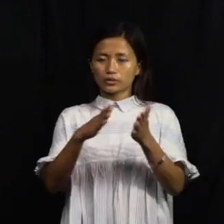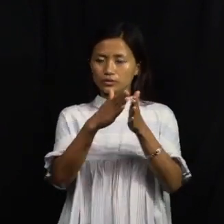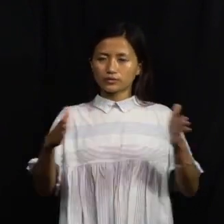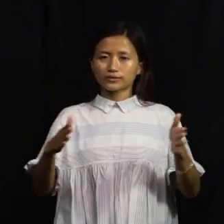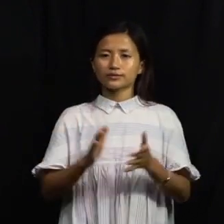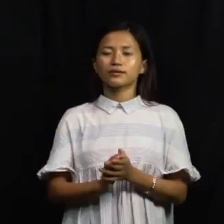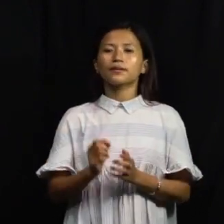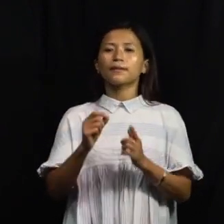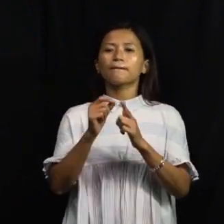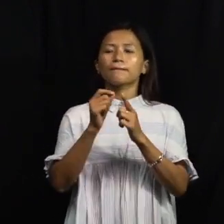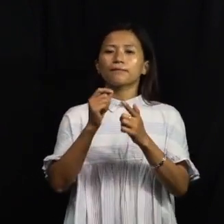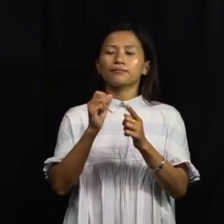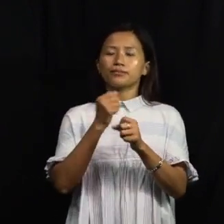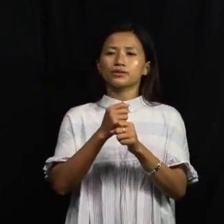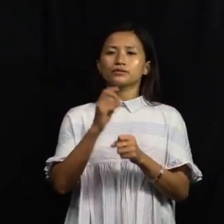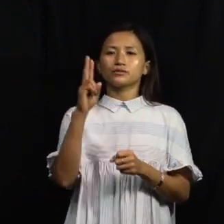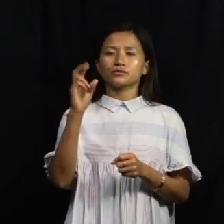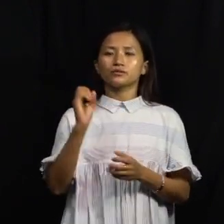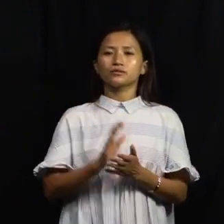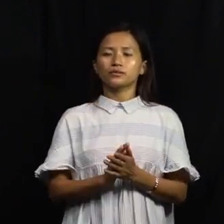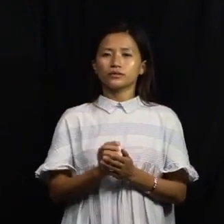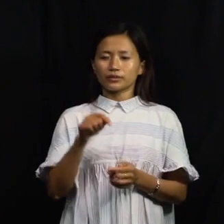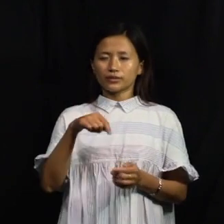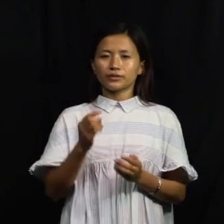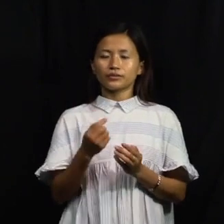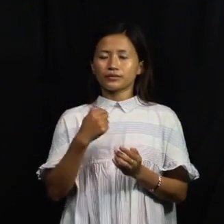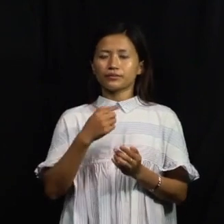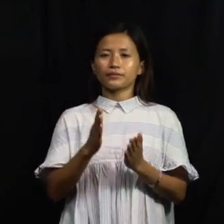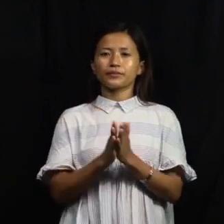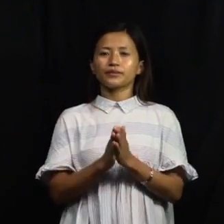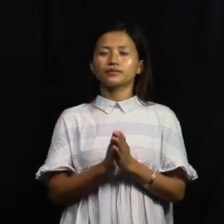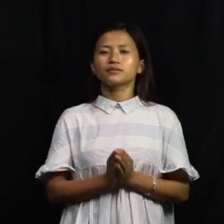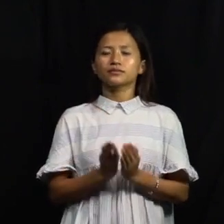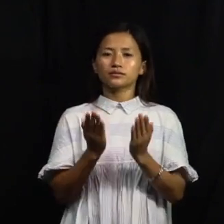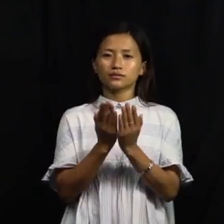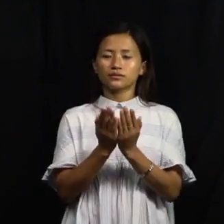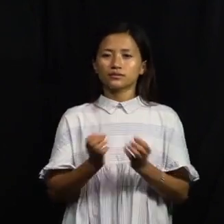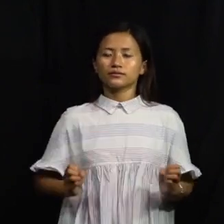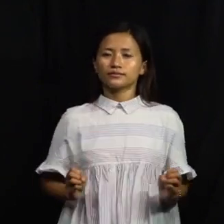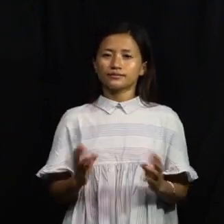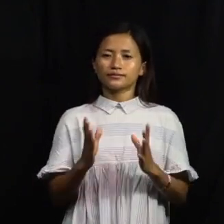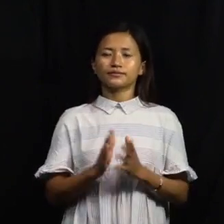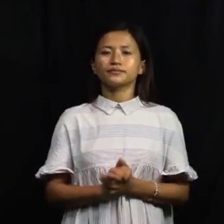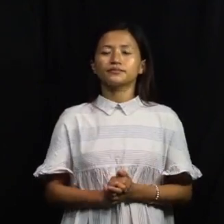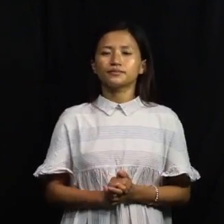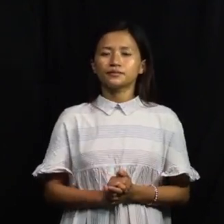page 20 of your textbook. If you are here with me with the textbook, let us start the lesson.